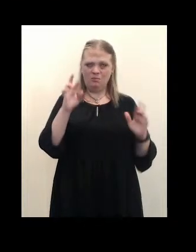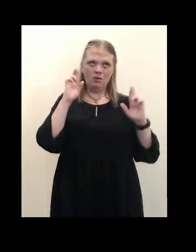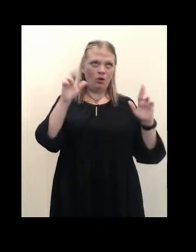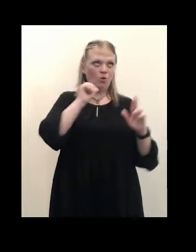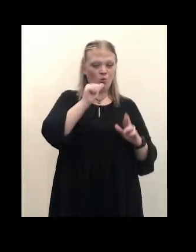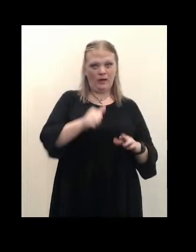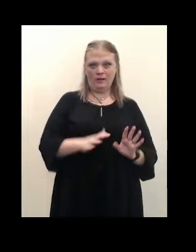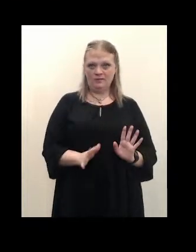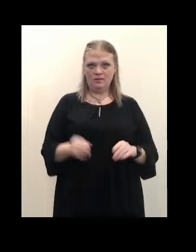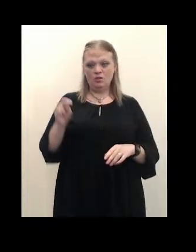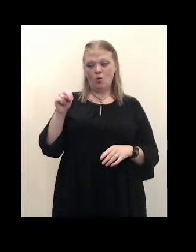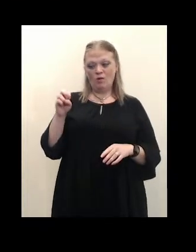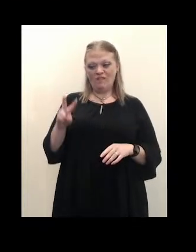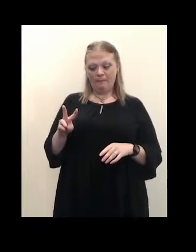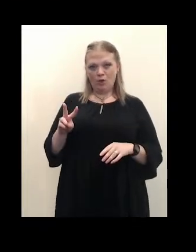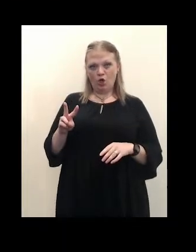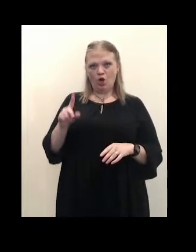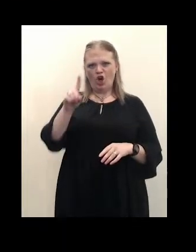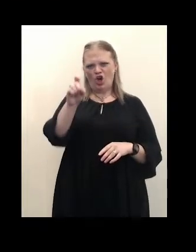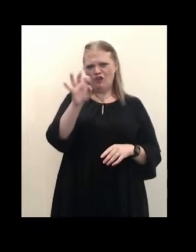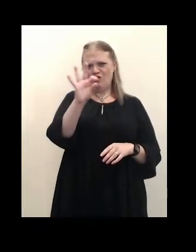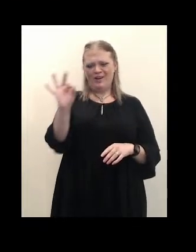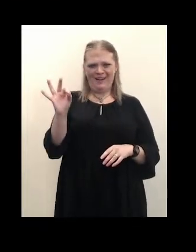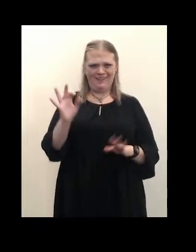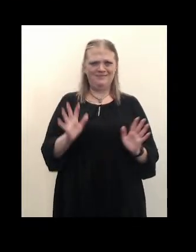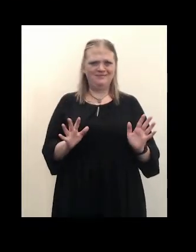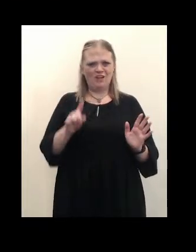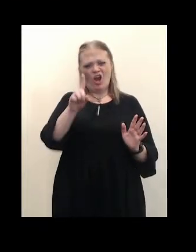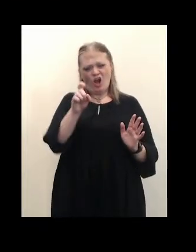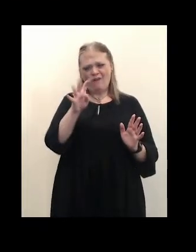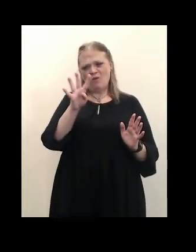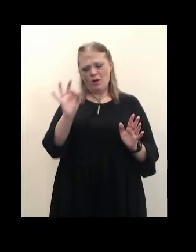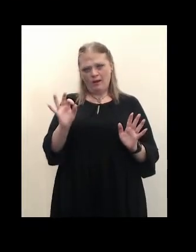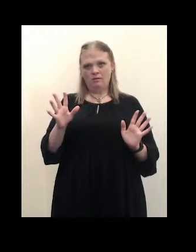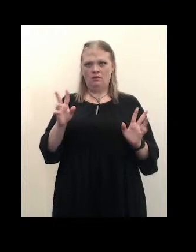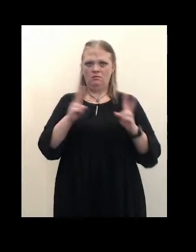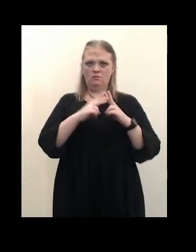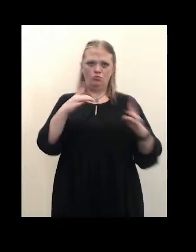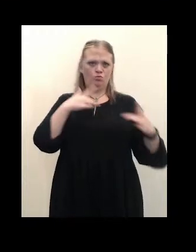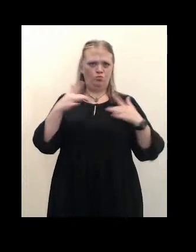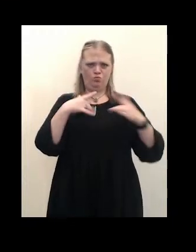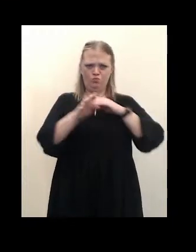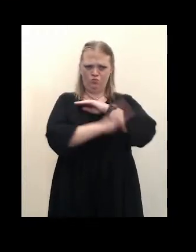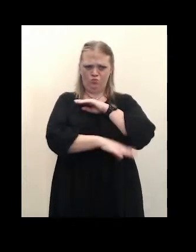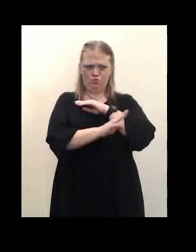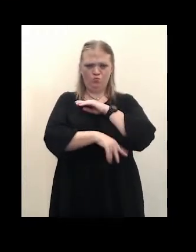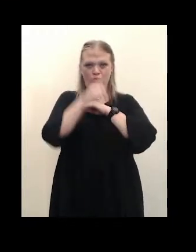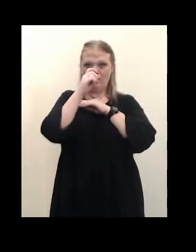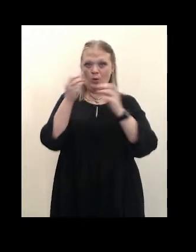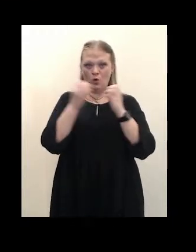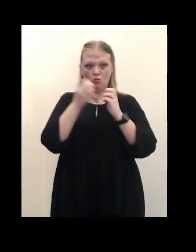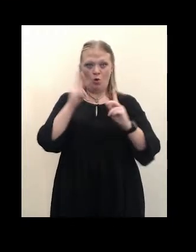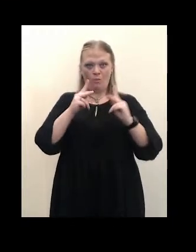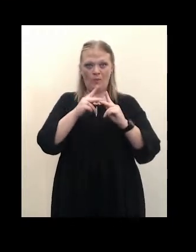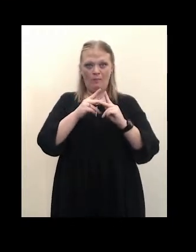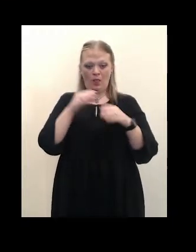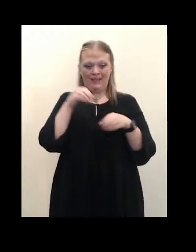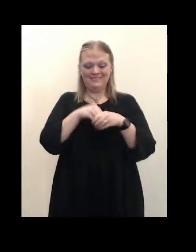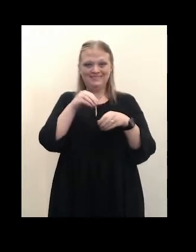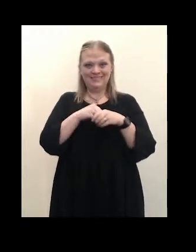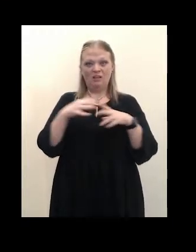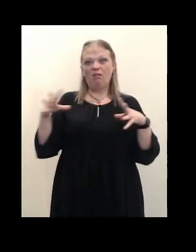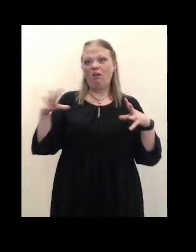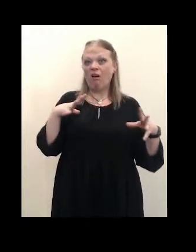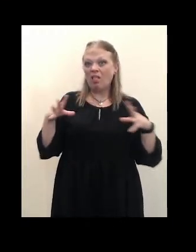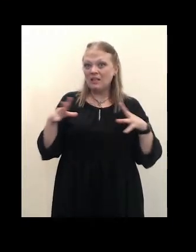November, 149 deaths. So we are very still concerned about what could happen in the fall as more and more people go indoors. We have holidays